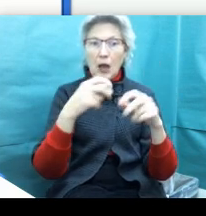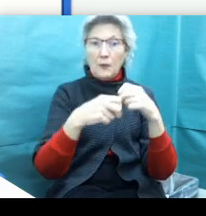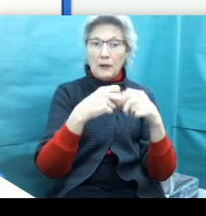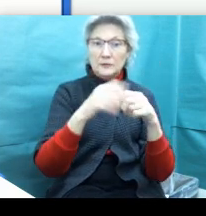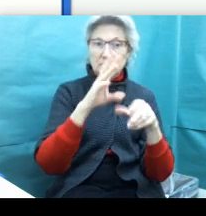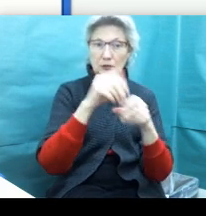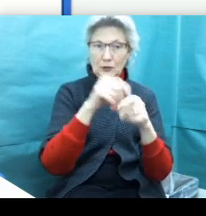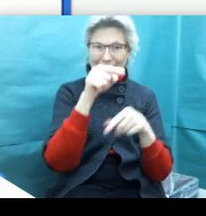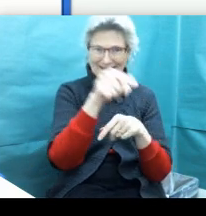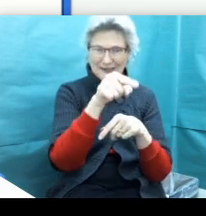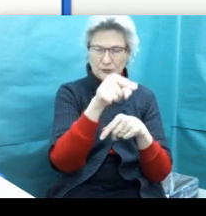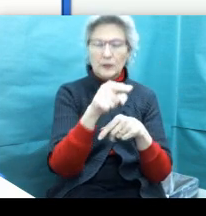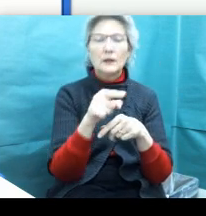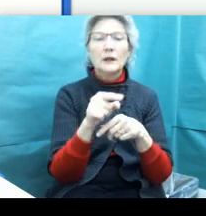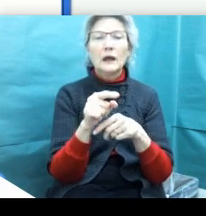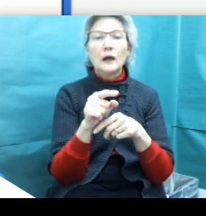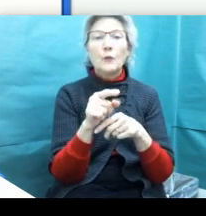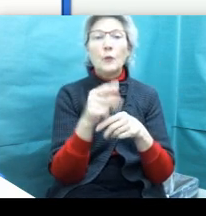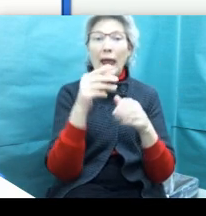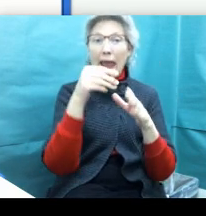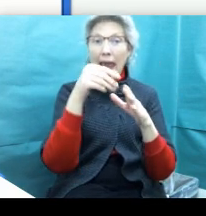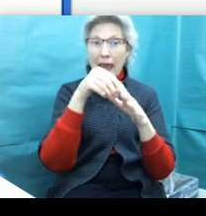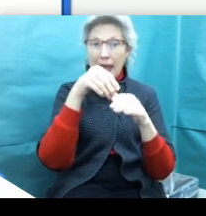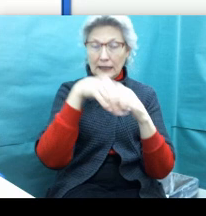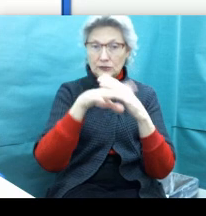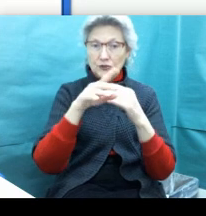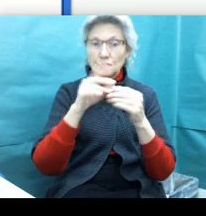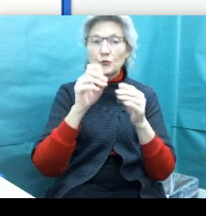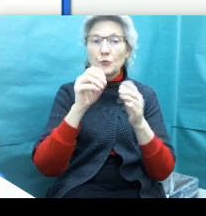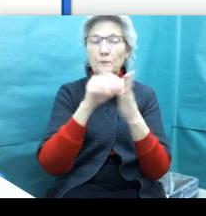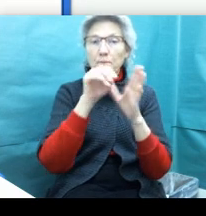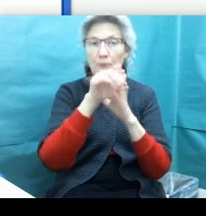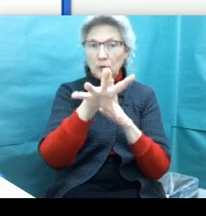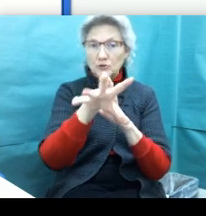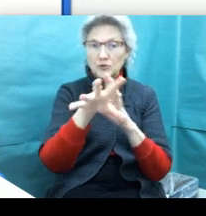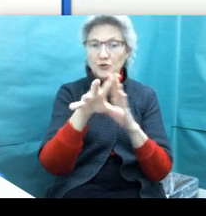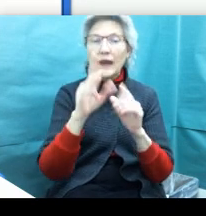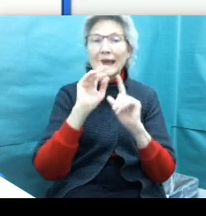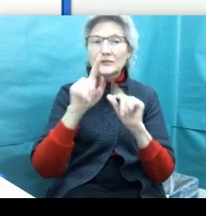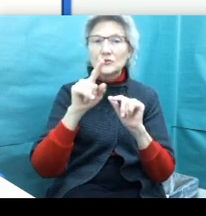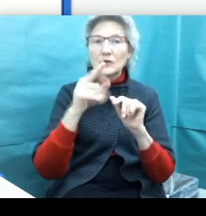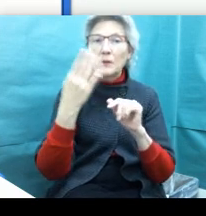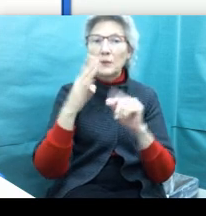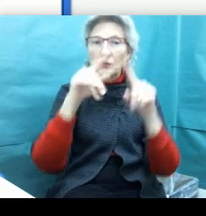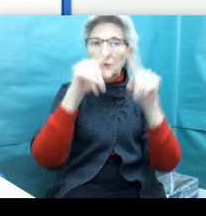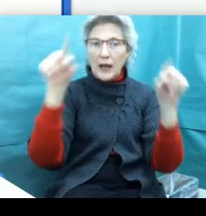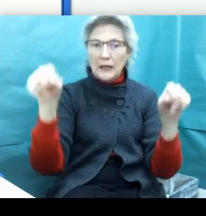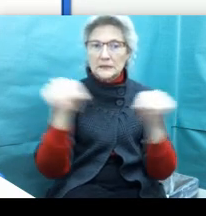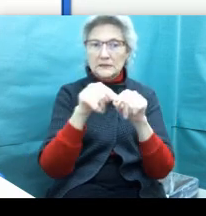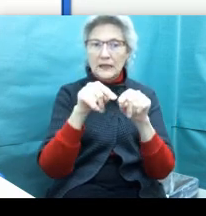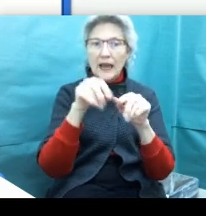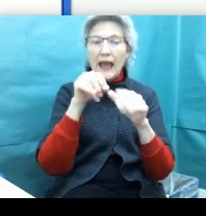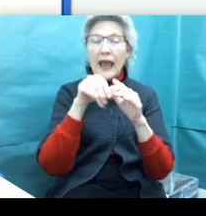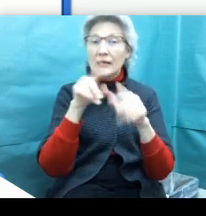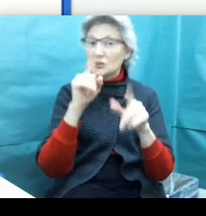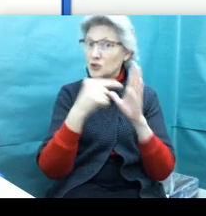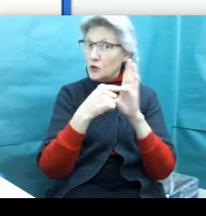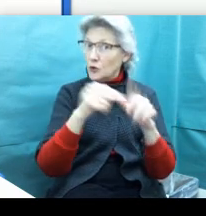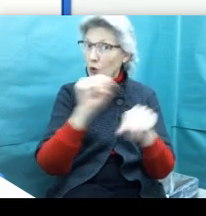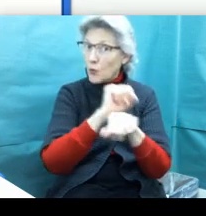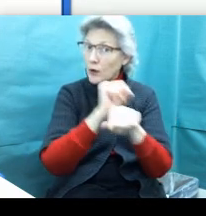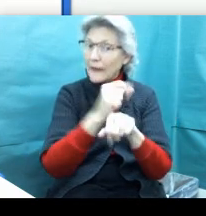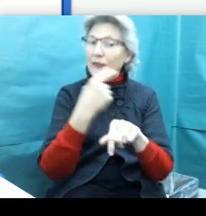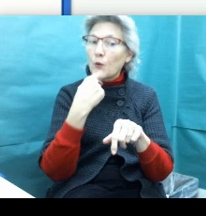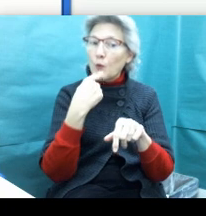this one. You will enter your answer in the blue box and insert your work in the red boxes on the slides after the questions labeled work